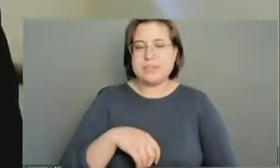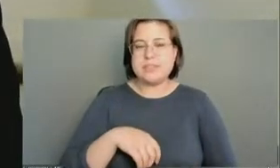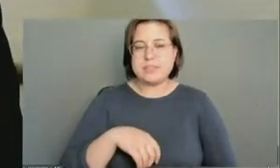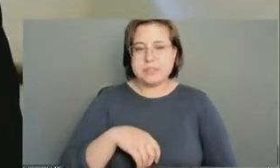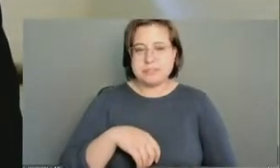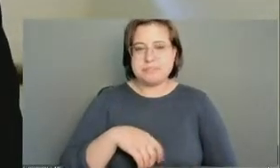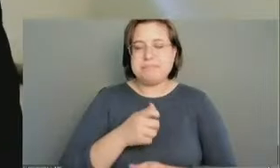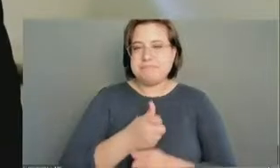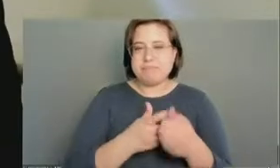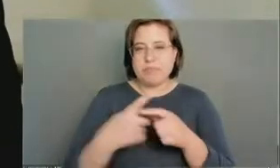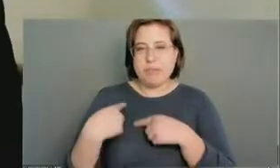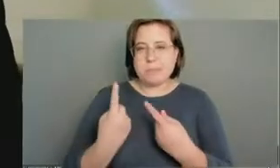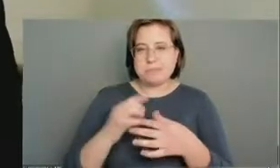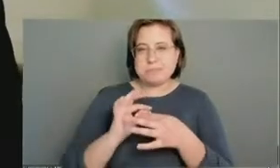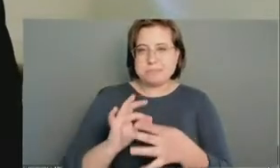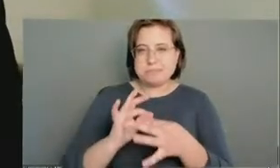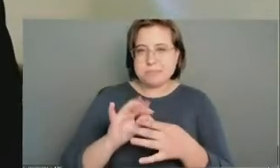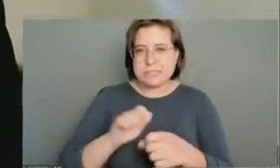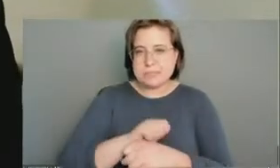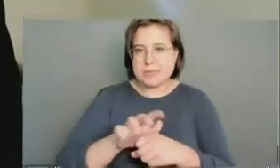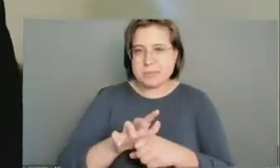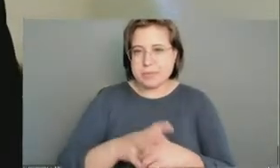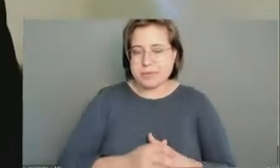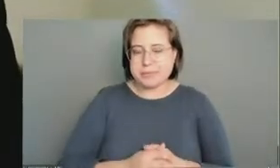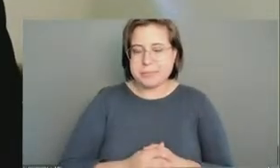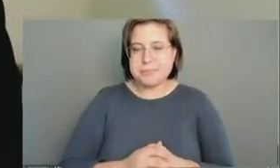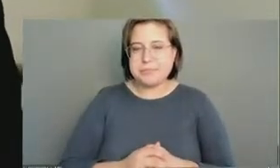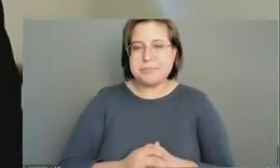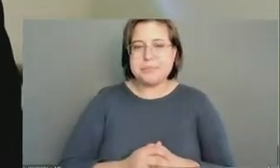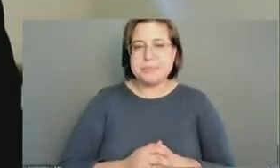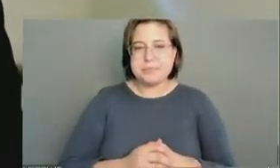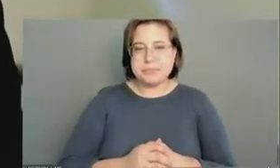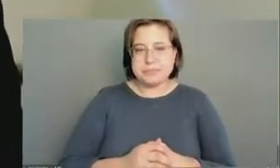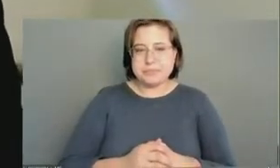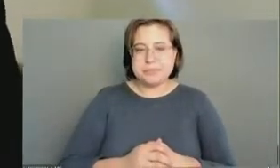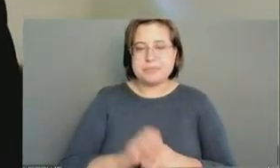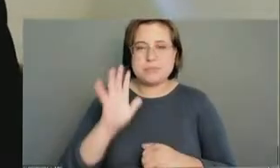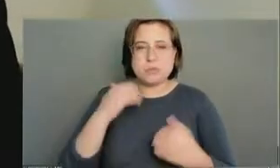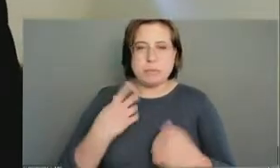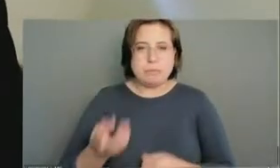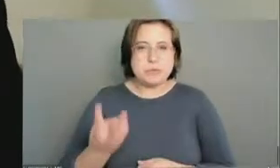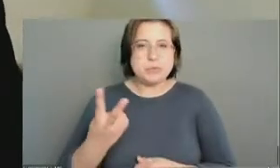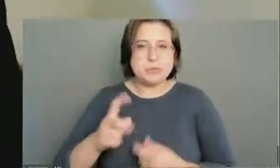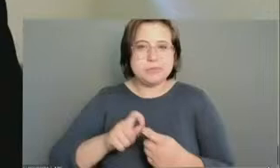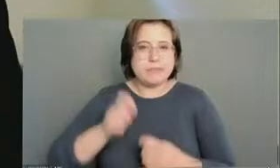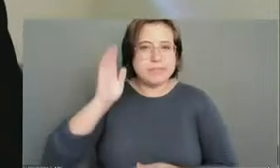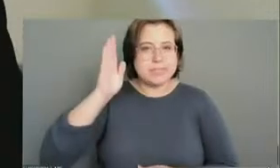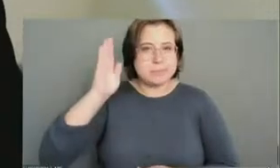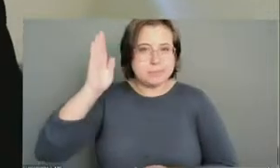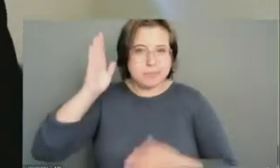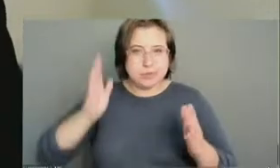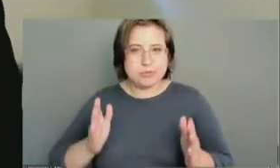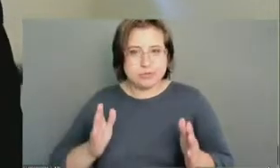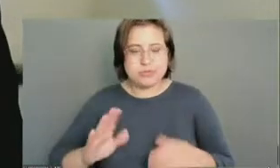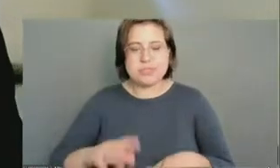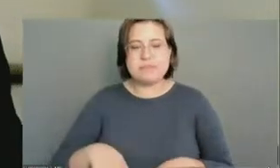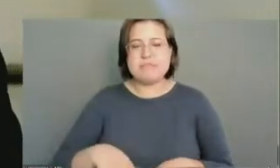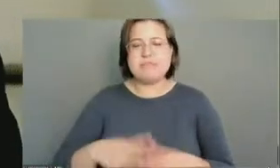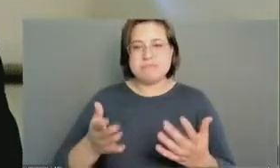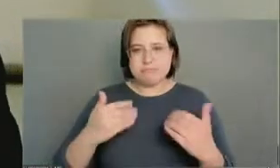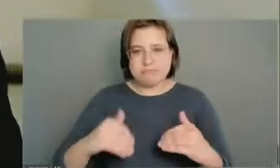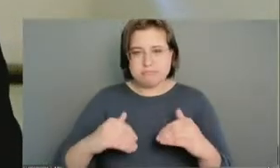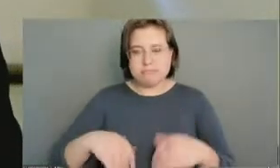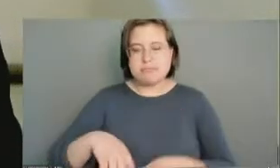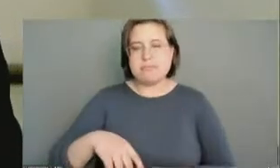pandemic. We will hear from two distinguished speakers, followed by the presentation of the